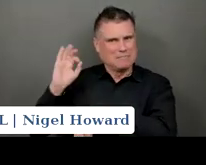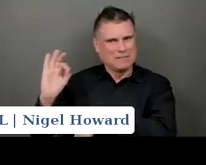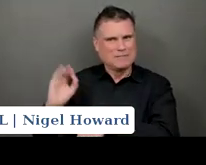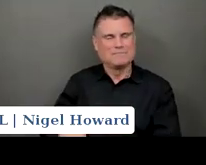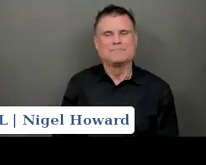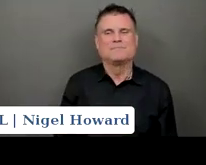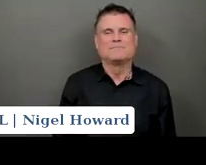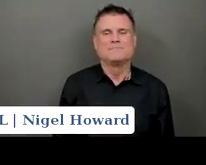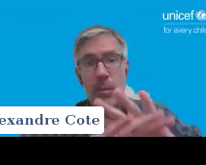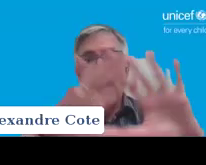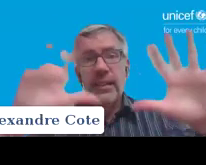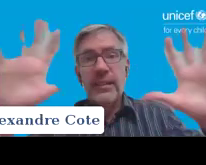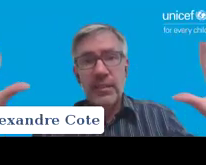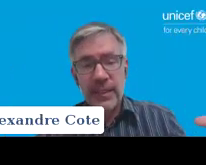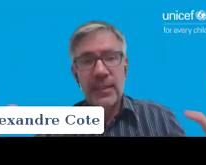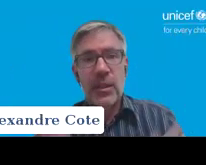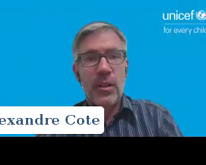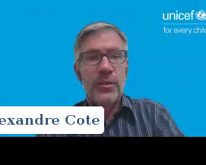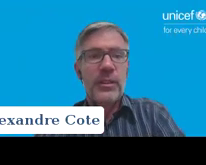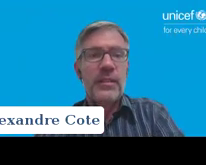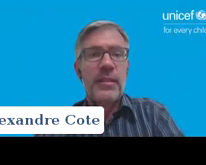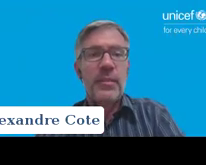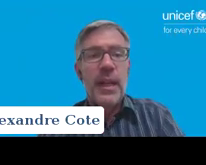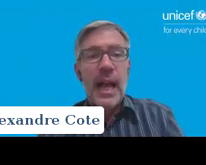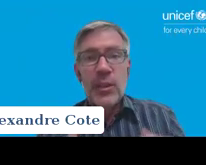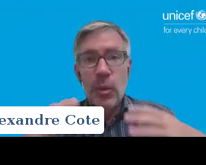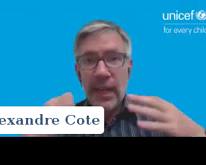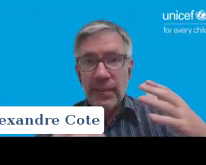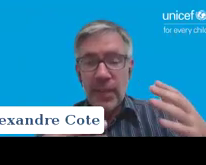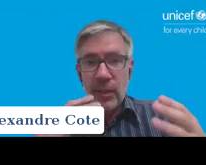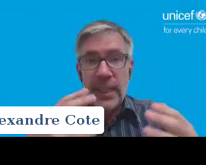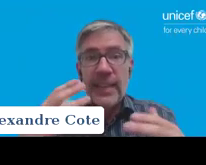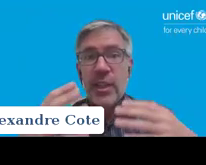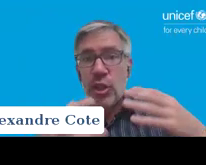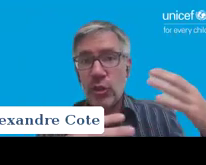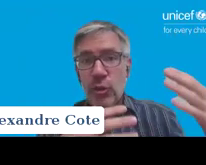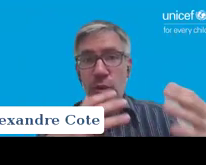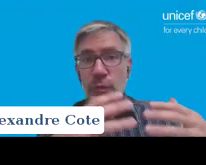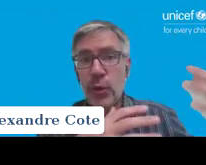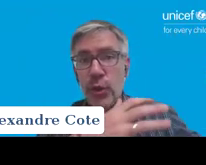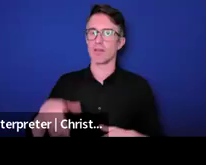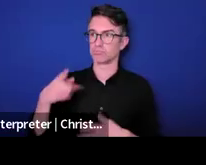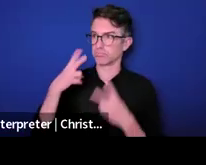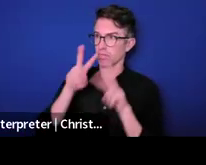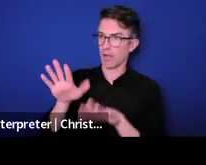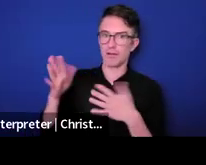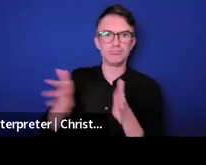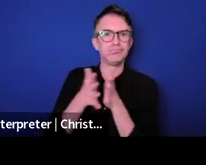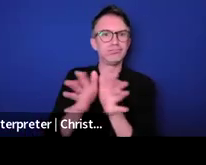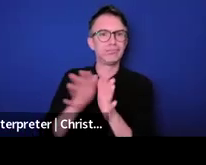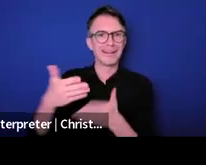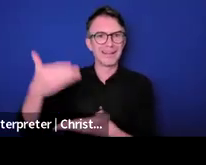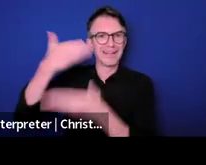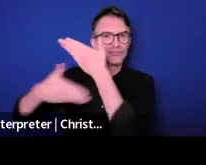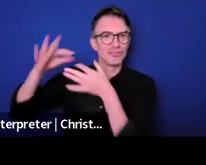impressive to see the comprehensiveness of the system, as well as the attention to also future-proofing, as